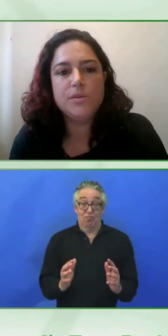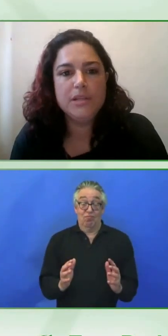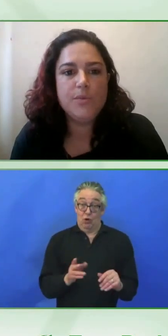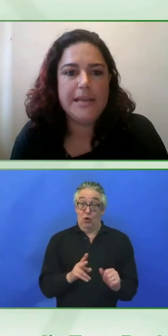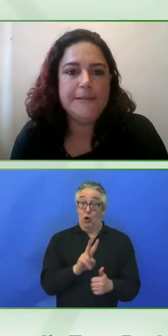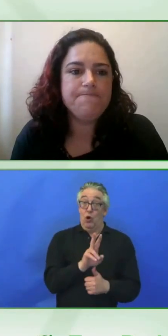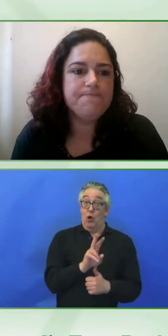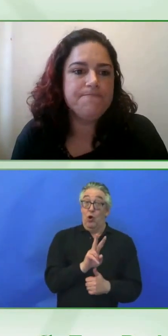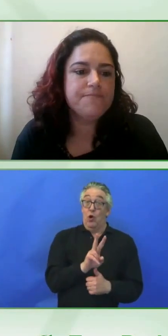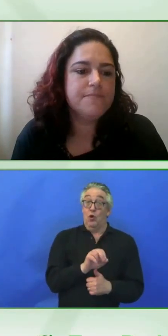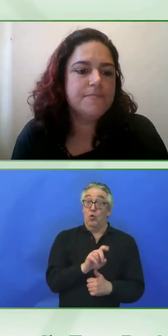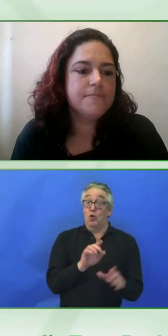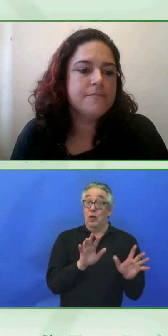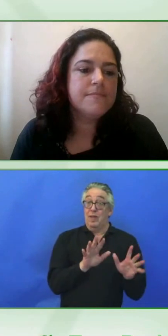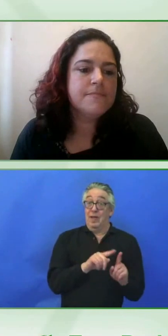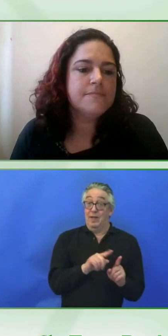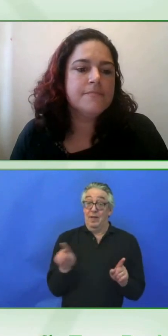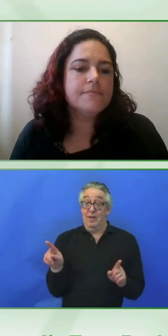and 2020.